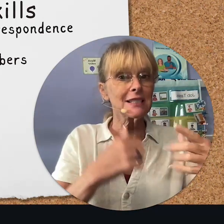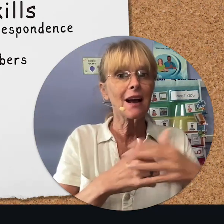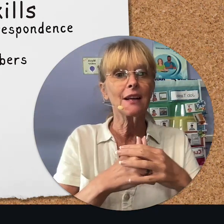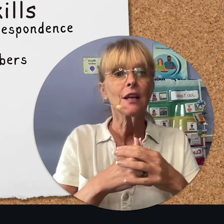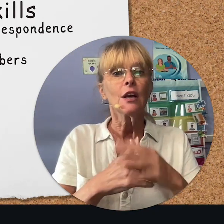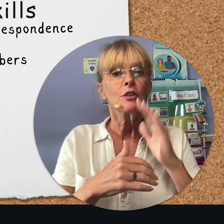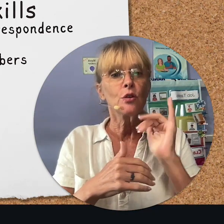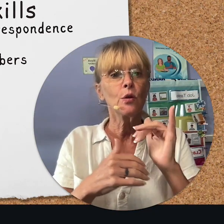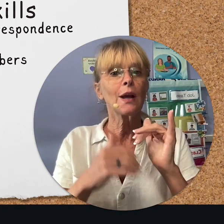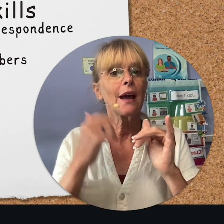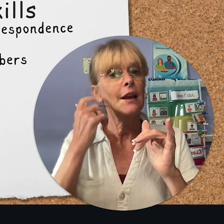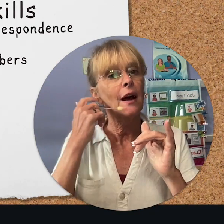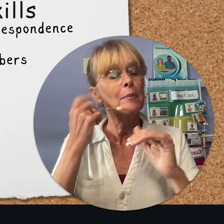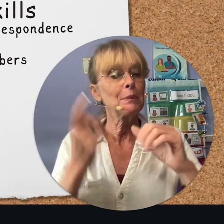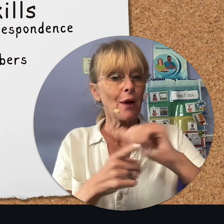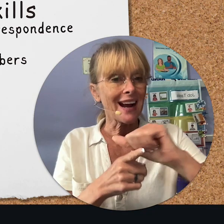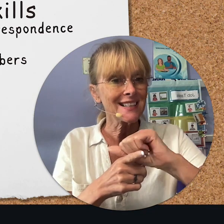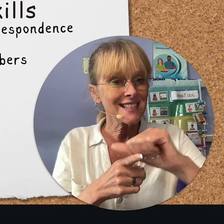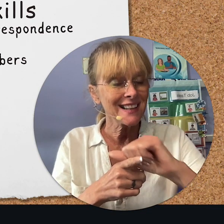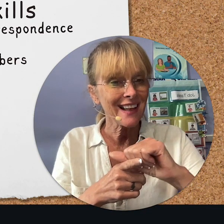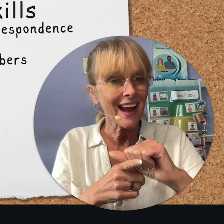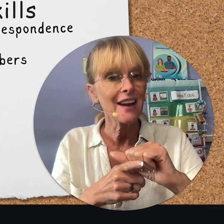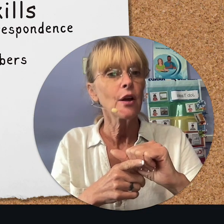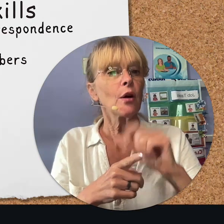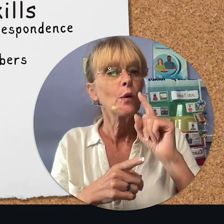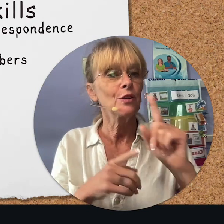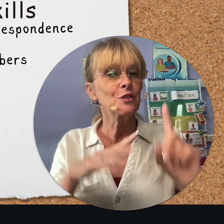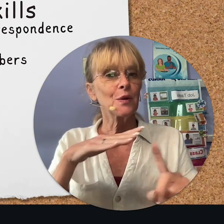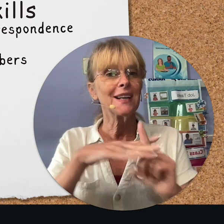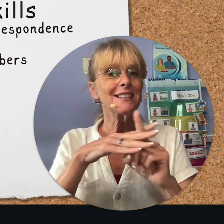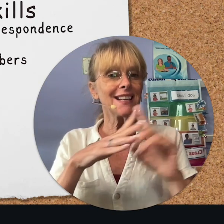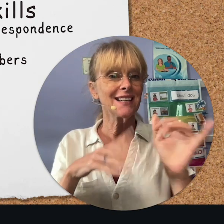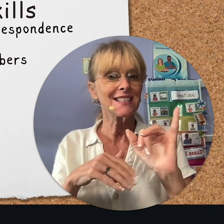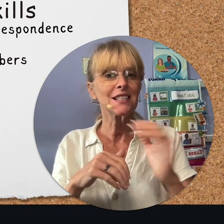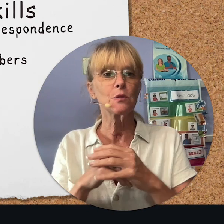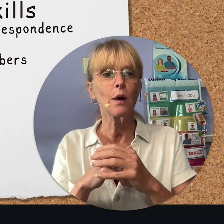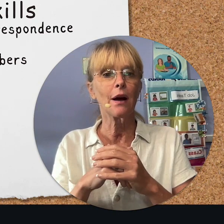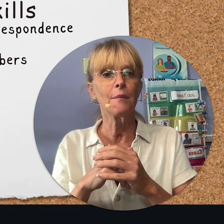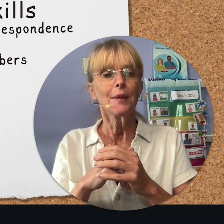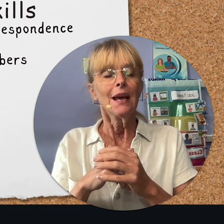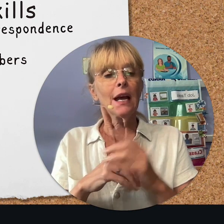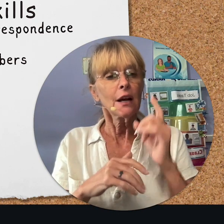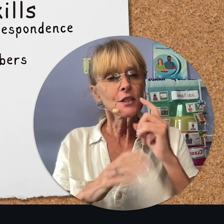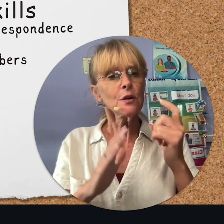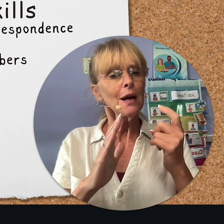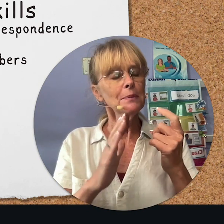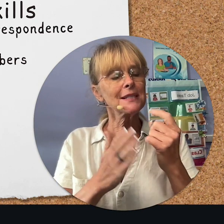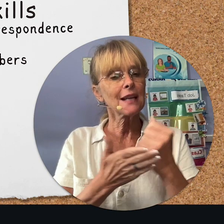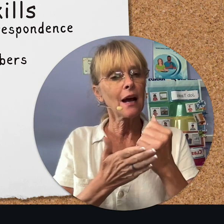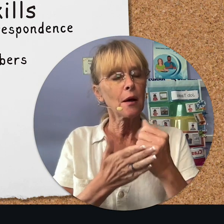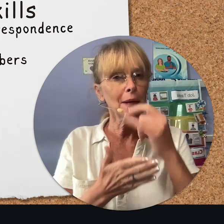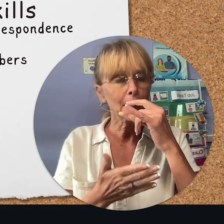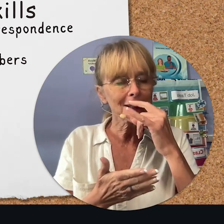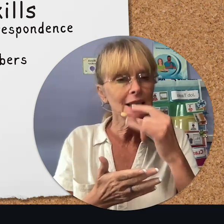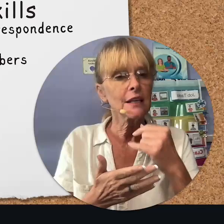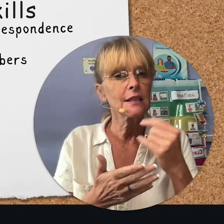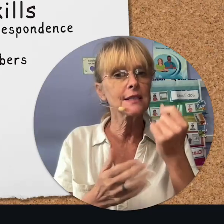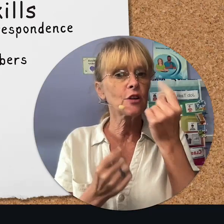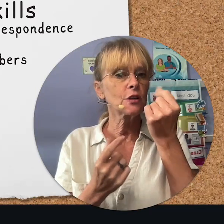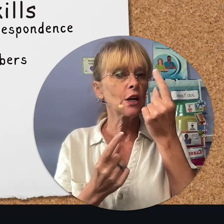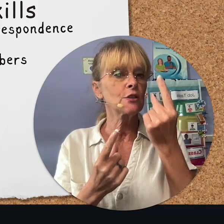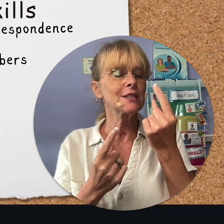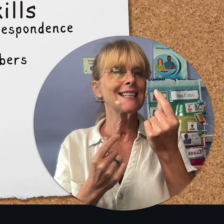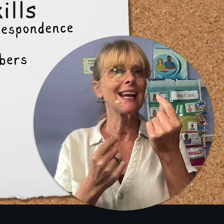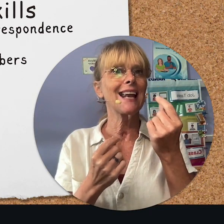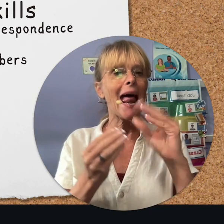name sign. So you can be practicing that when you're doing attendance as well. It also helps the kids